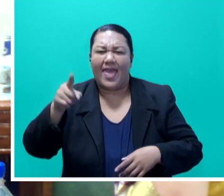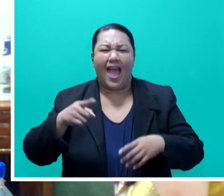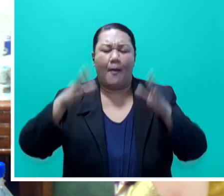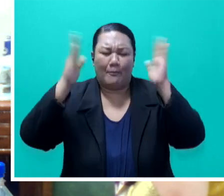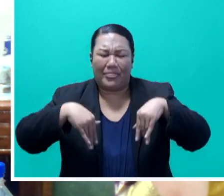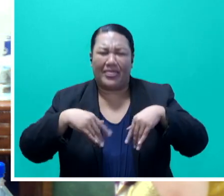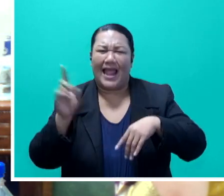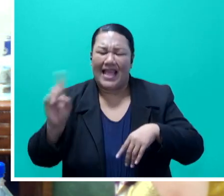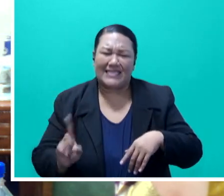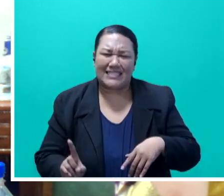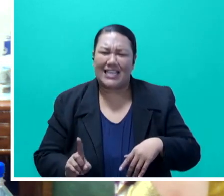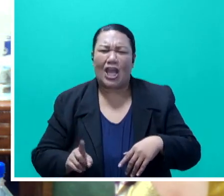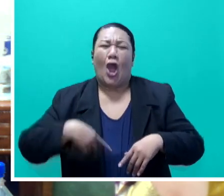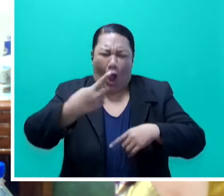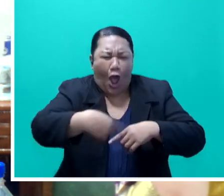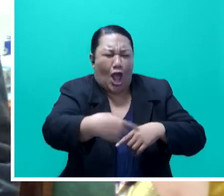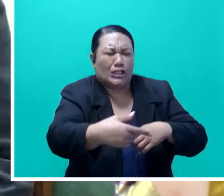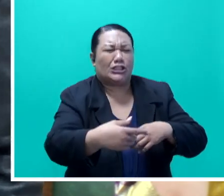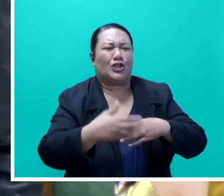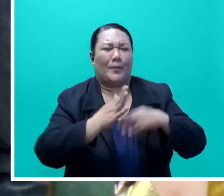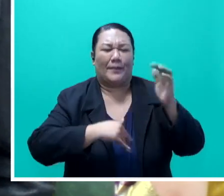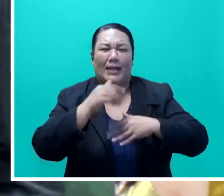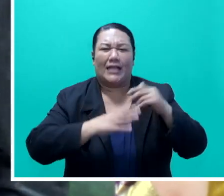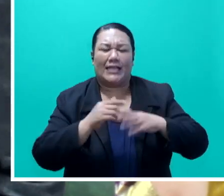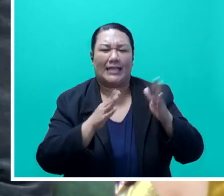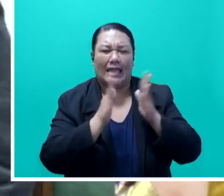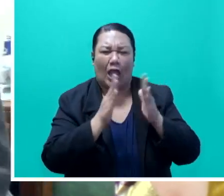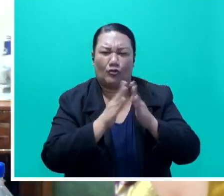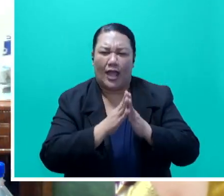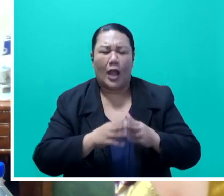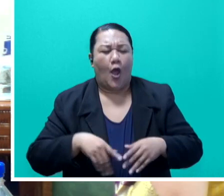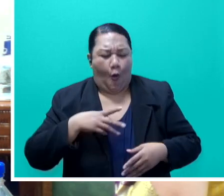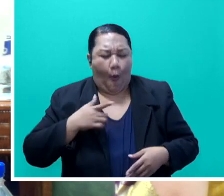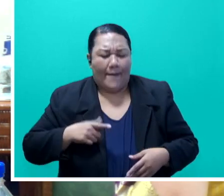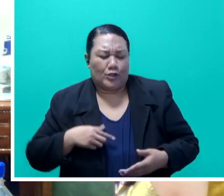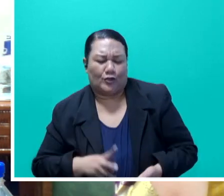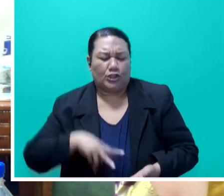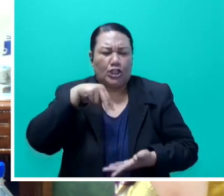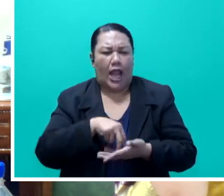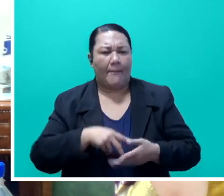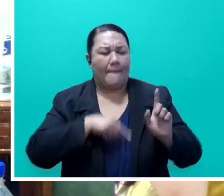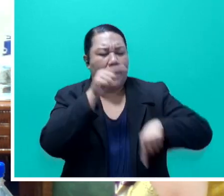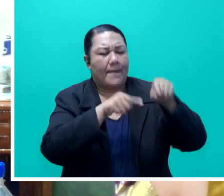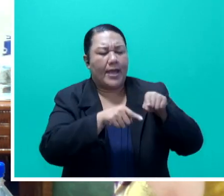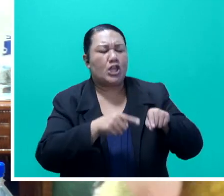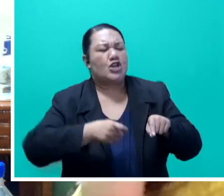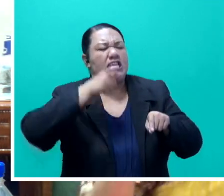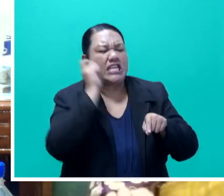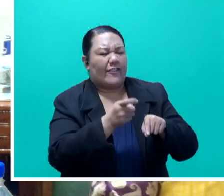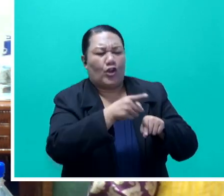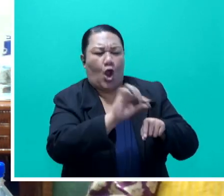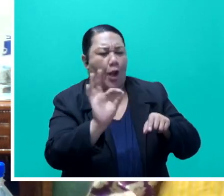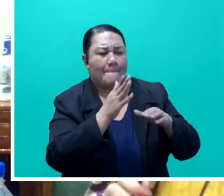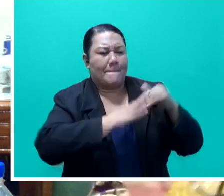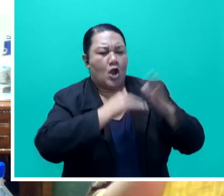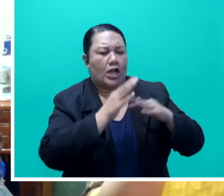Don't worry about them, but continue building the town, because we will stand up and criticize you if you don't build the town. That's what you're saying. Mr.